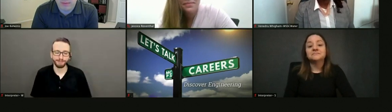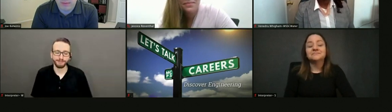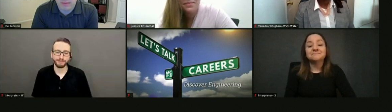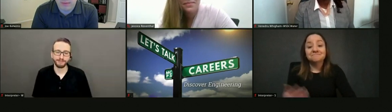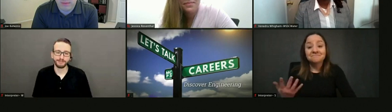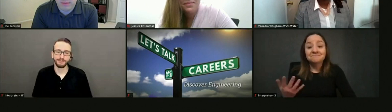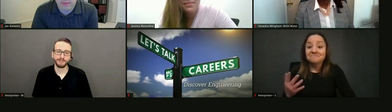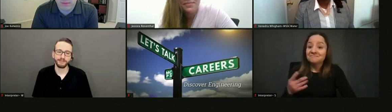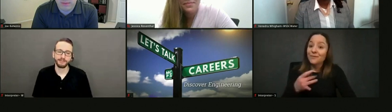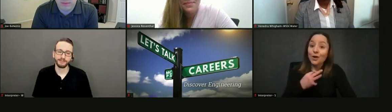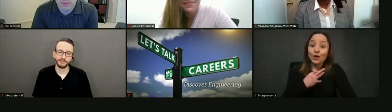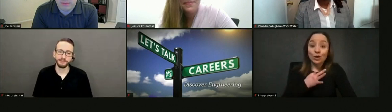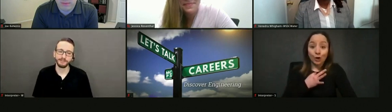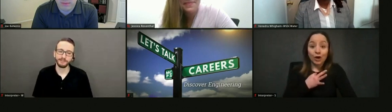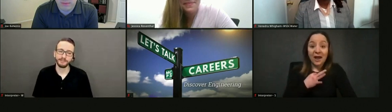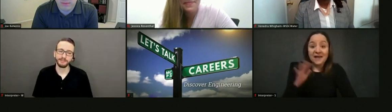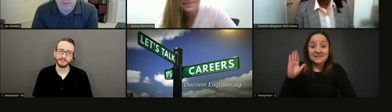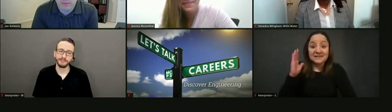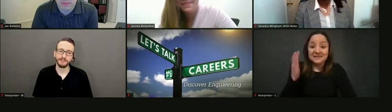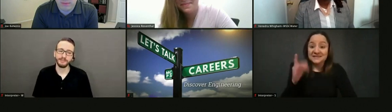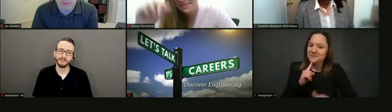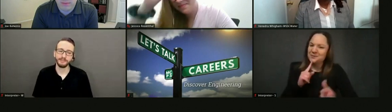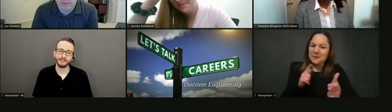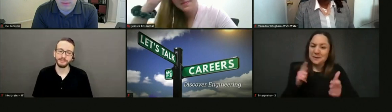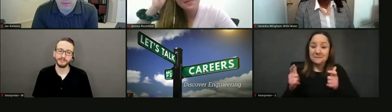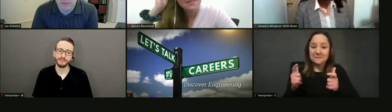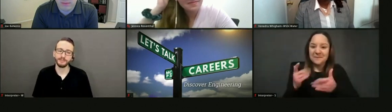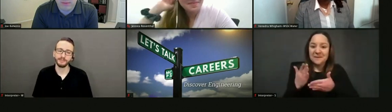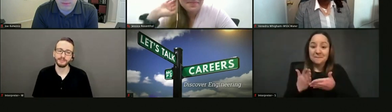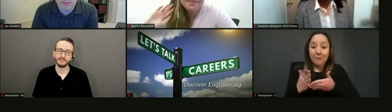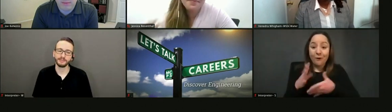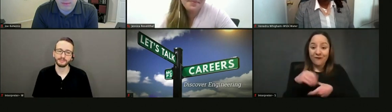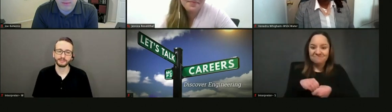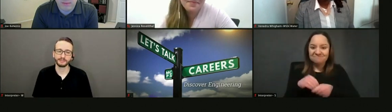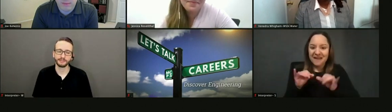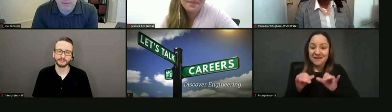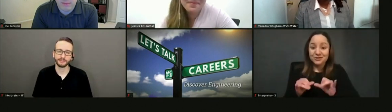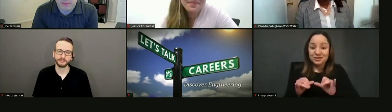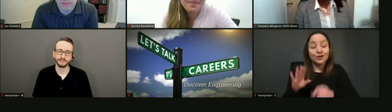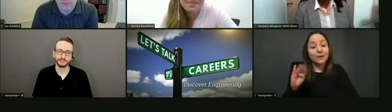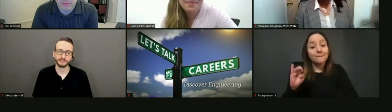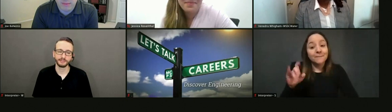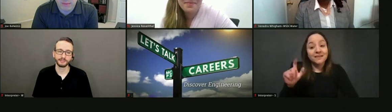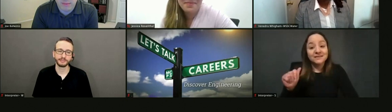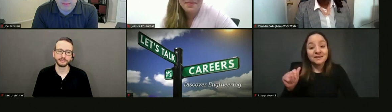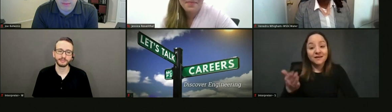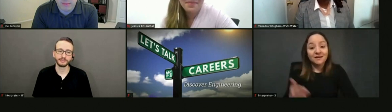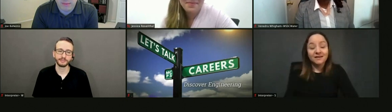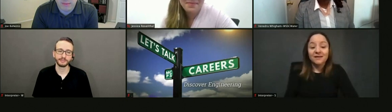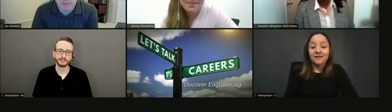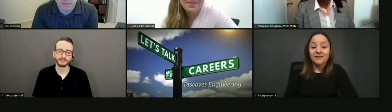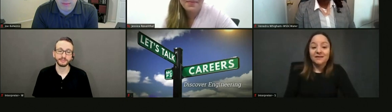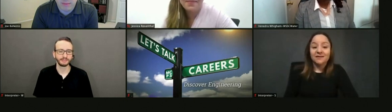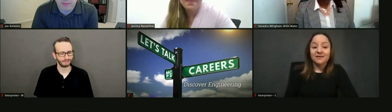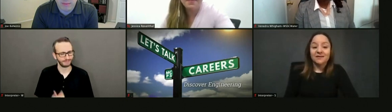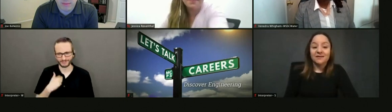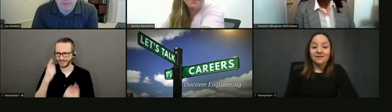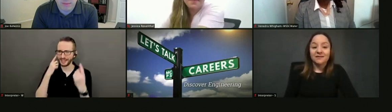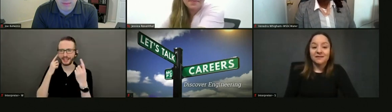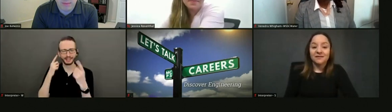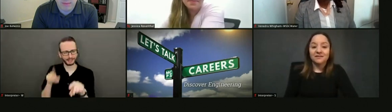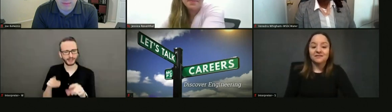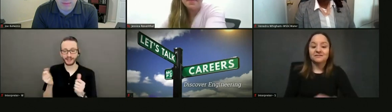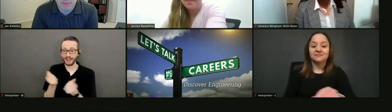Yeah, curiosity seems to be a very big part of engineering. Melissa? Yeah, I'd agree. I think anything you